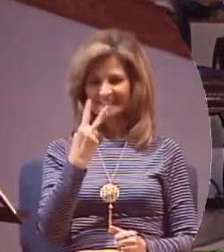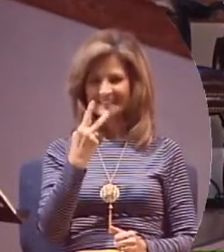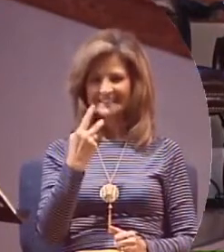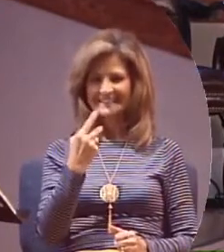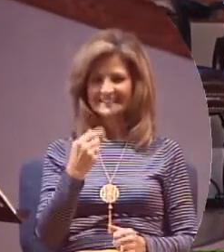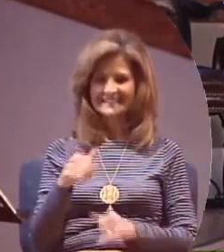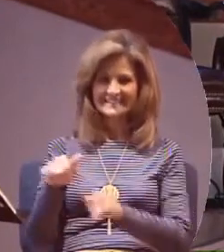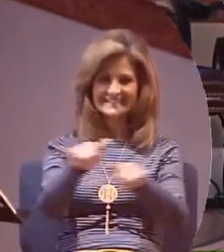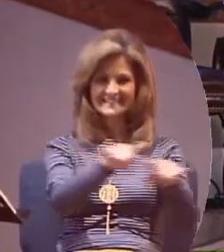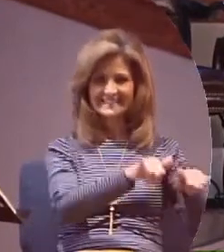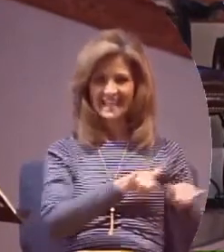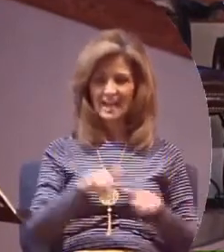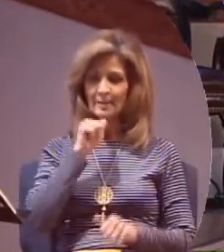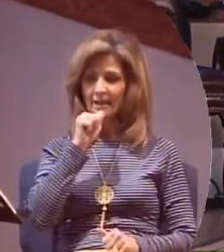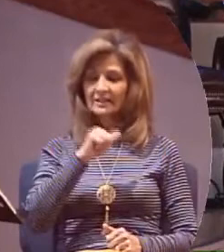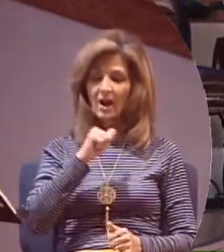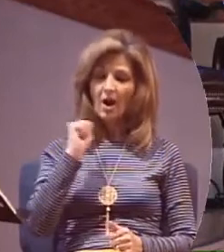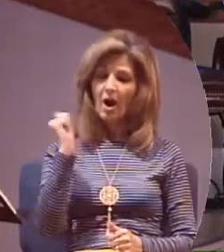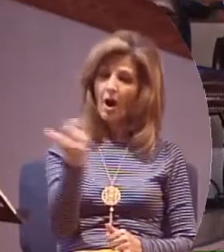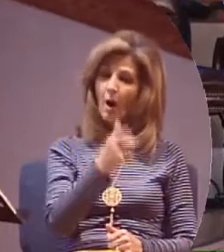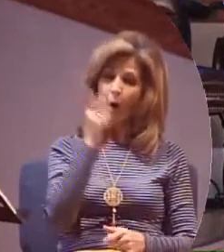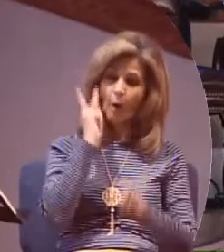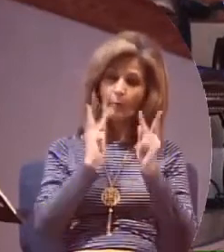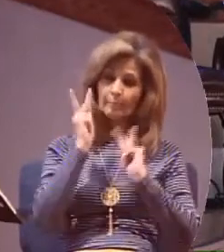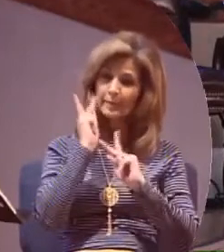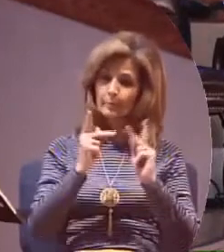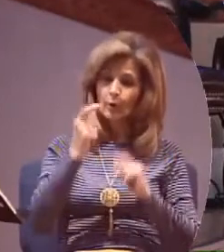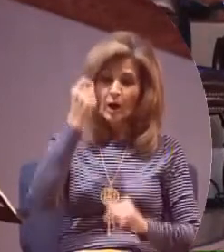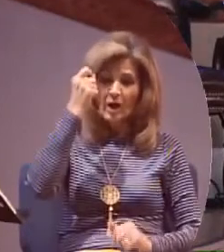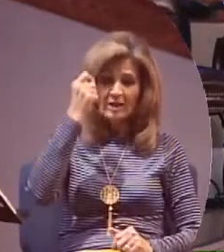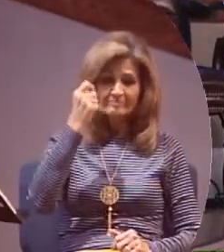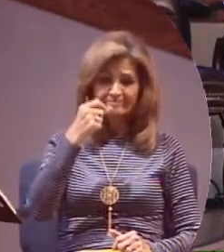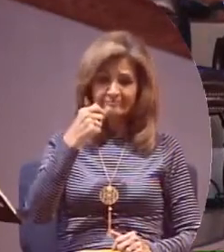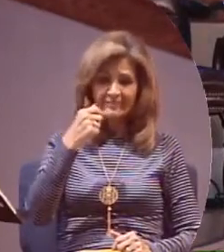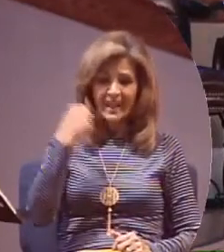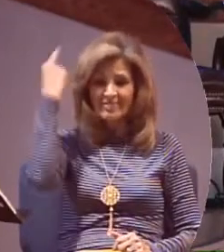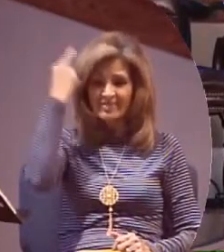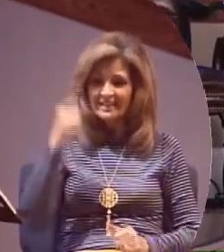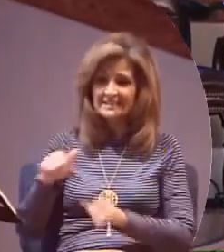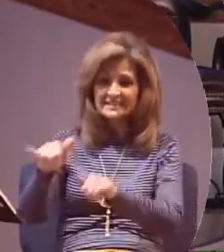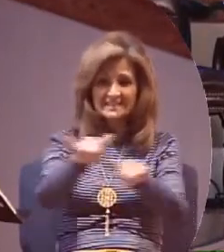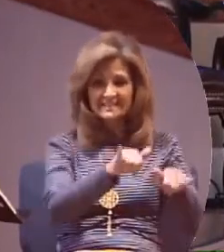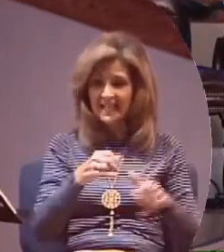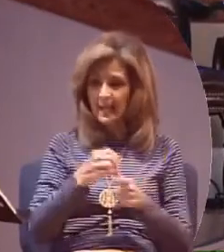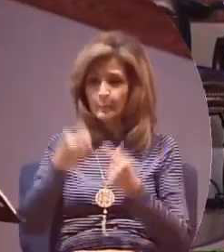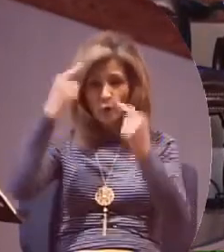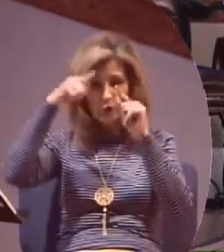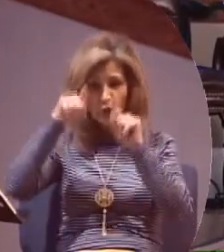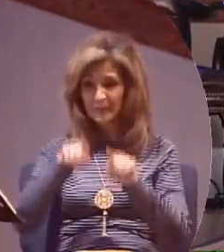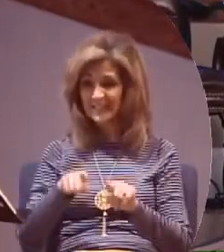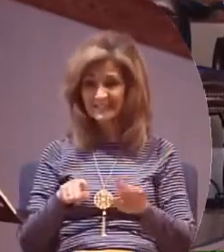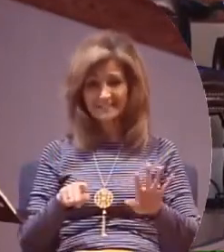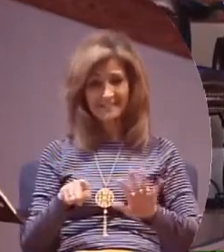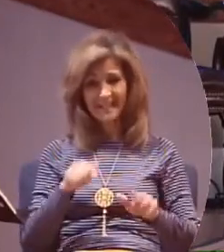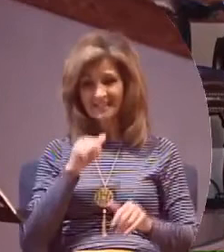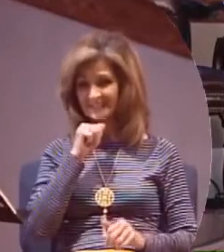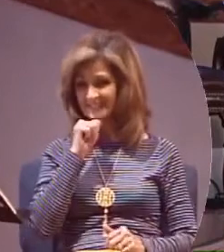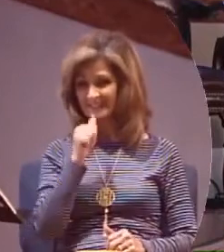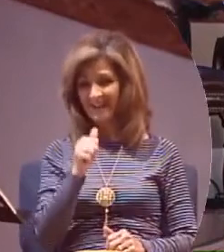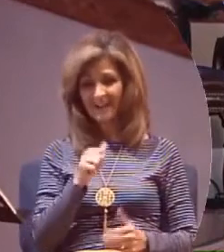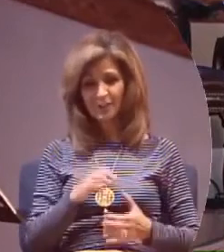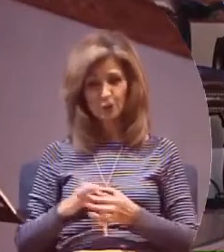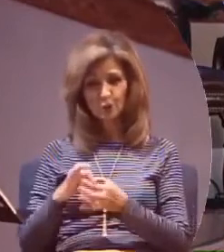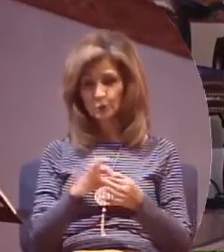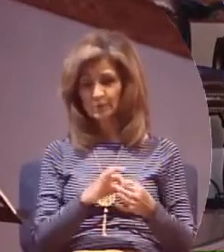and everybody's on the same page and everybody always agrees with each other. That's unanimity. That's not